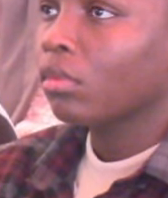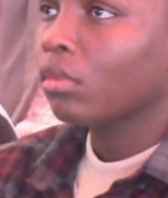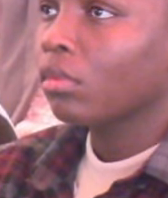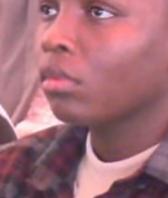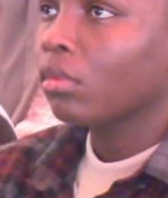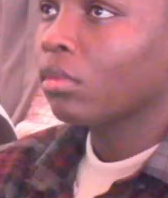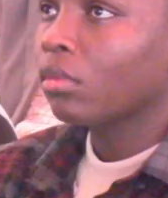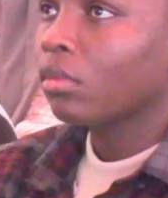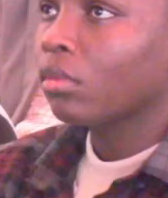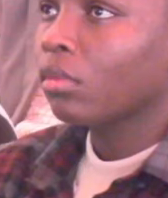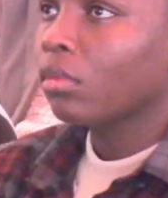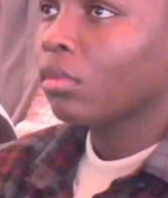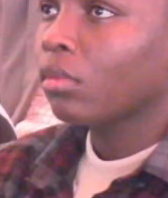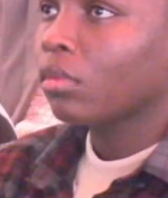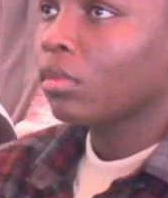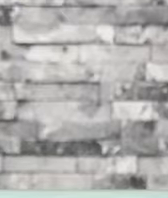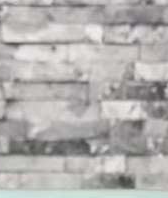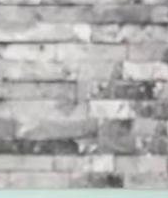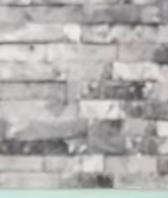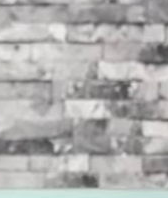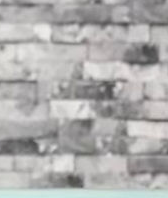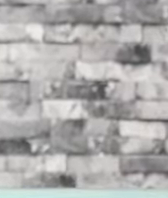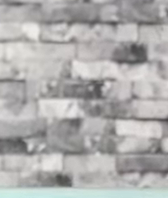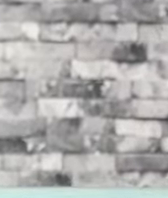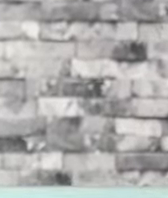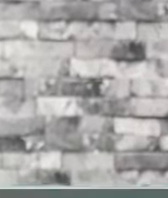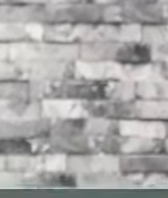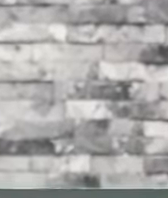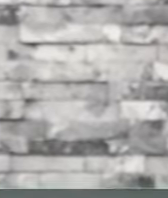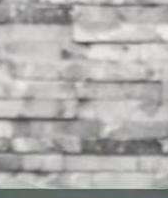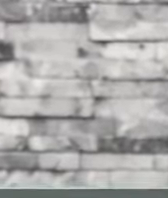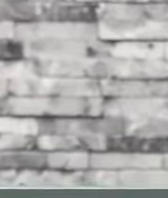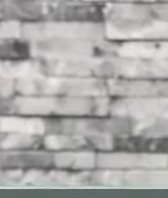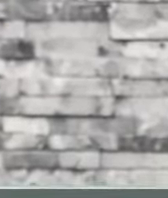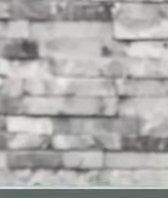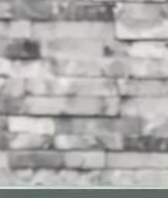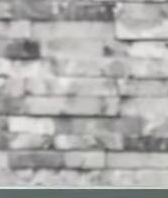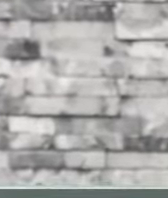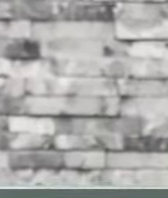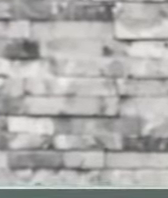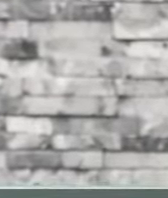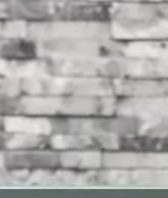When peace like a river